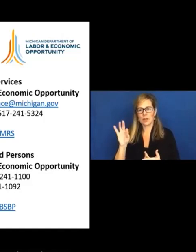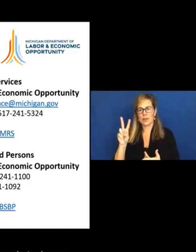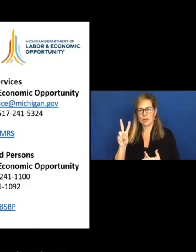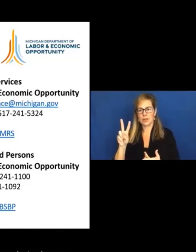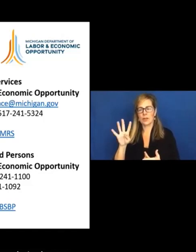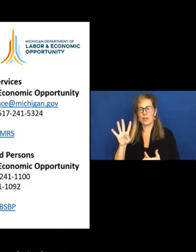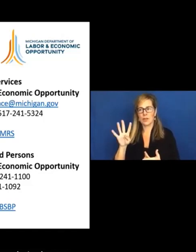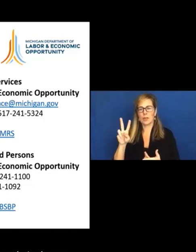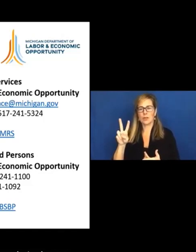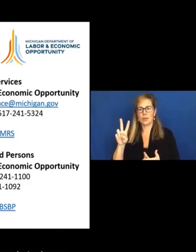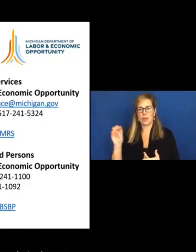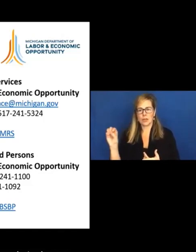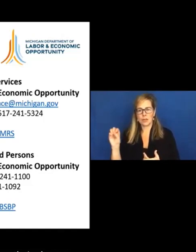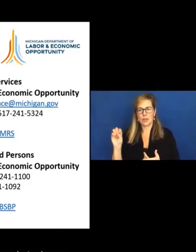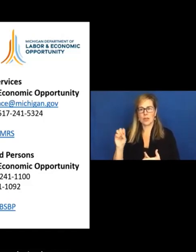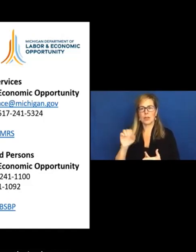1-800-292-4200 or